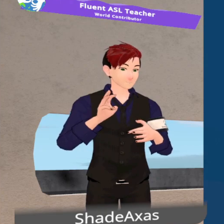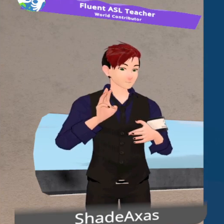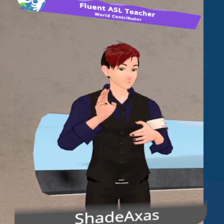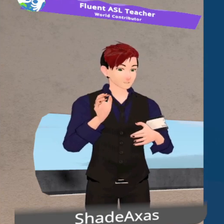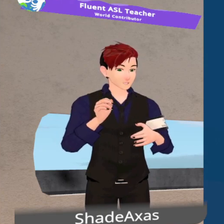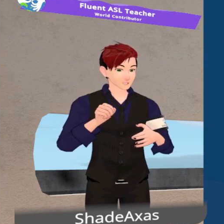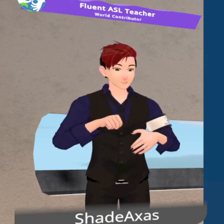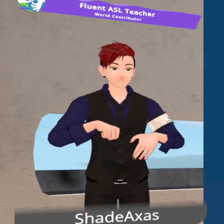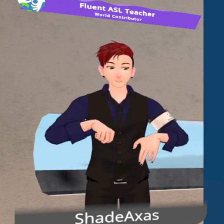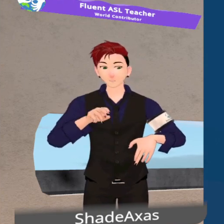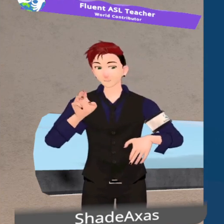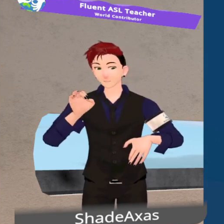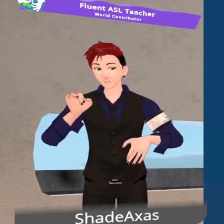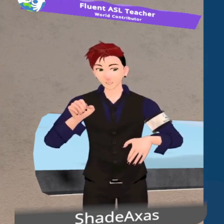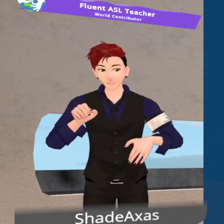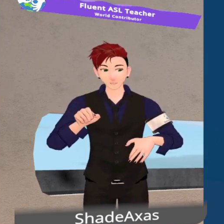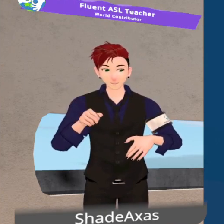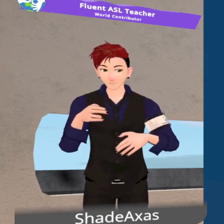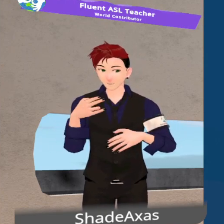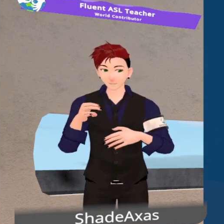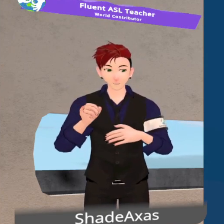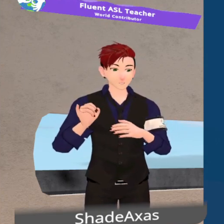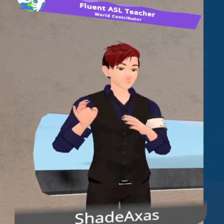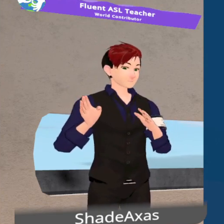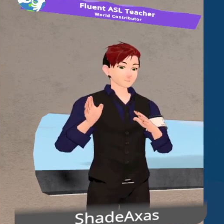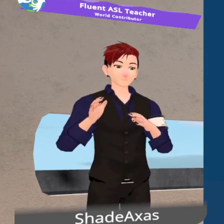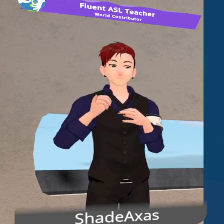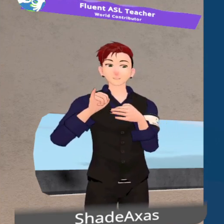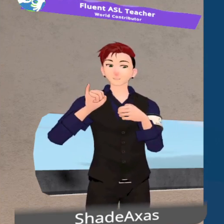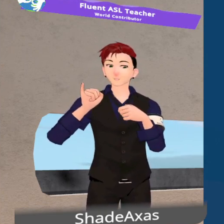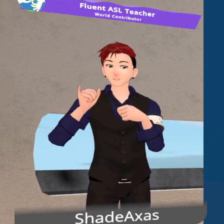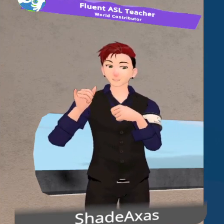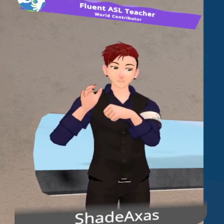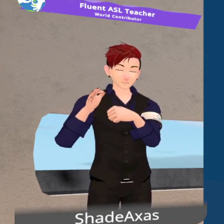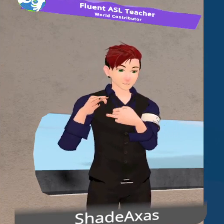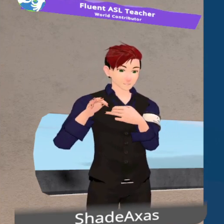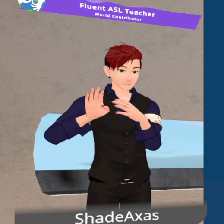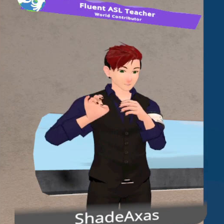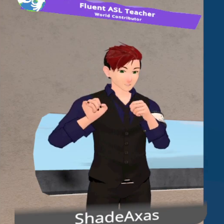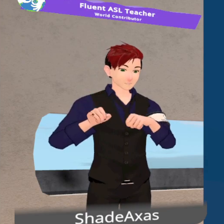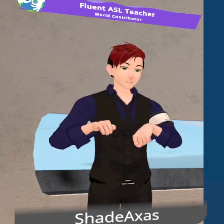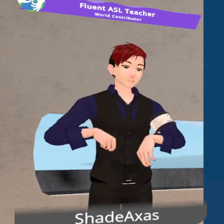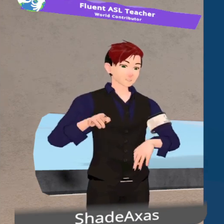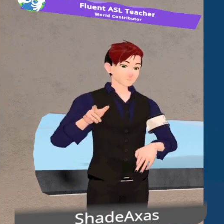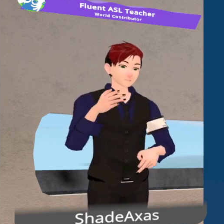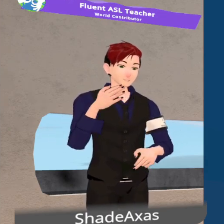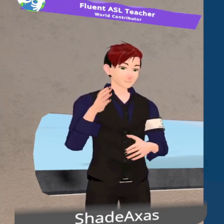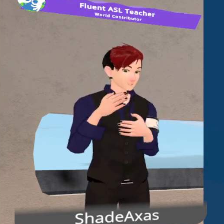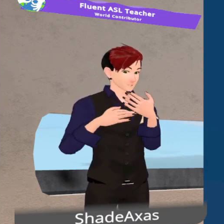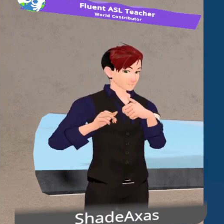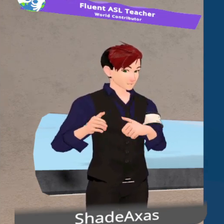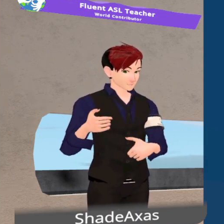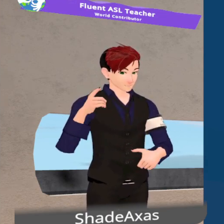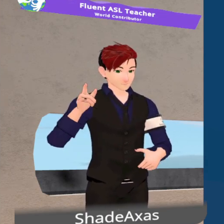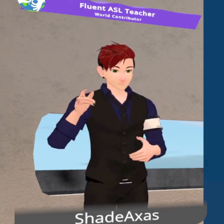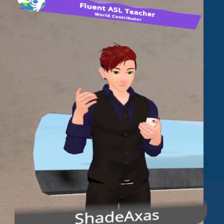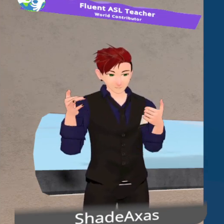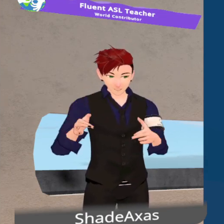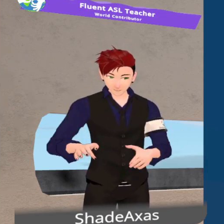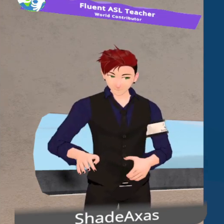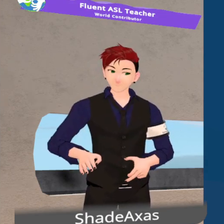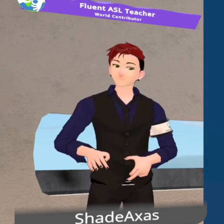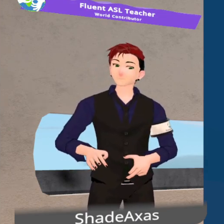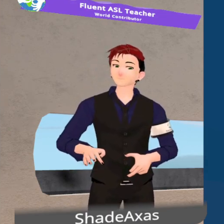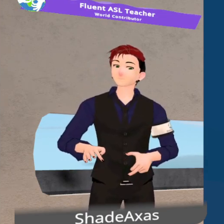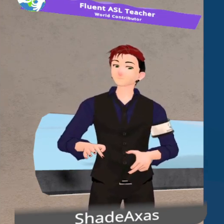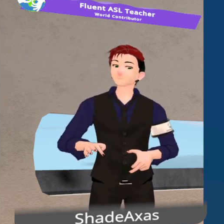Quest or Oculus or Vive Pro. Anybody who doesn't have the full finger tracking, they have good hand shapes for